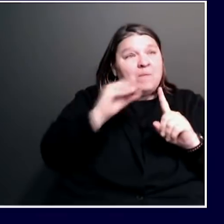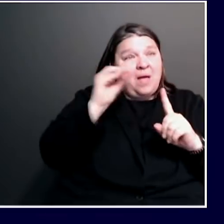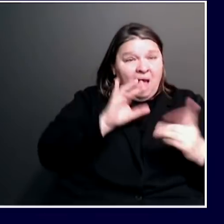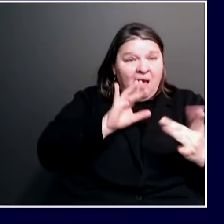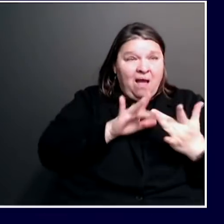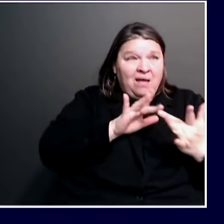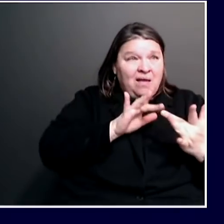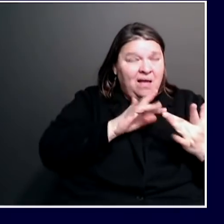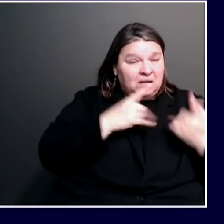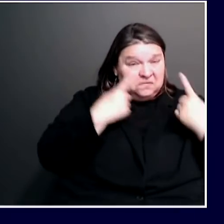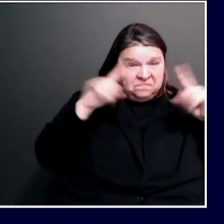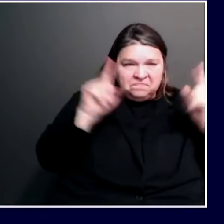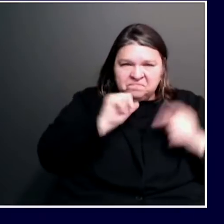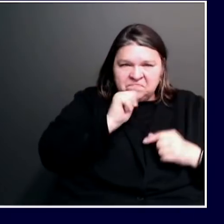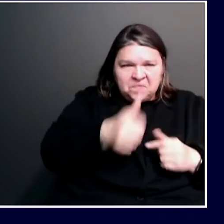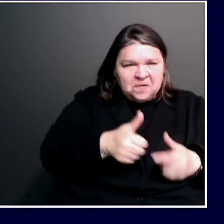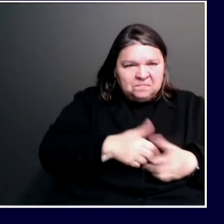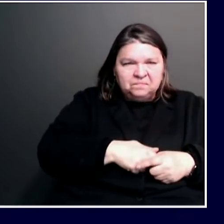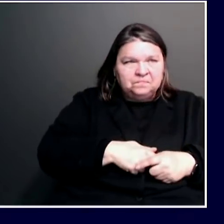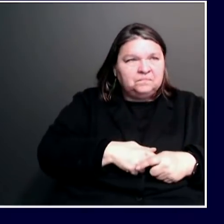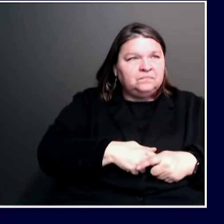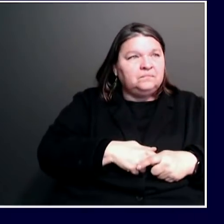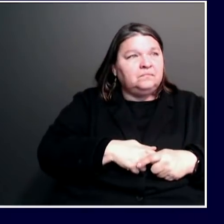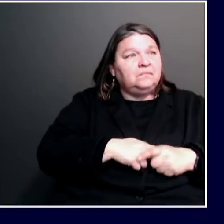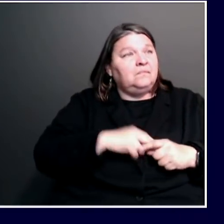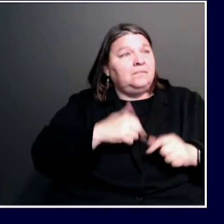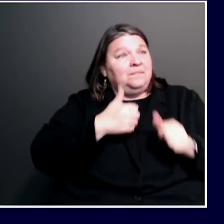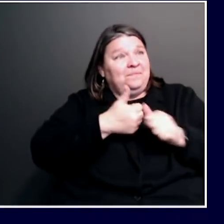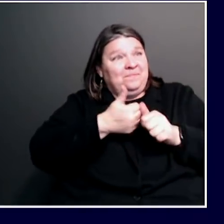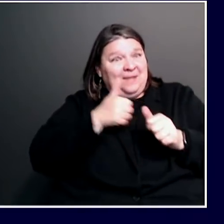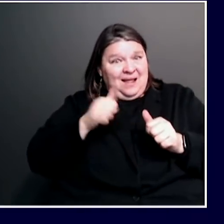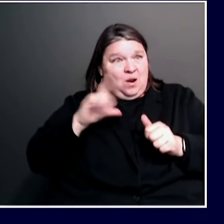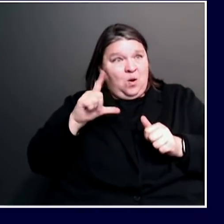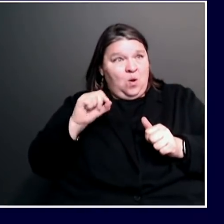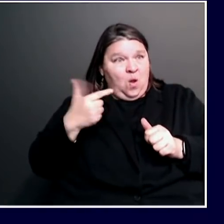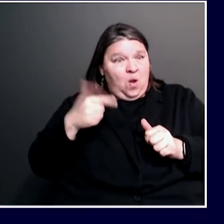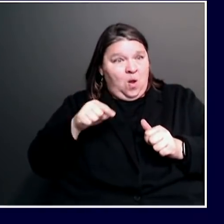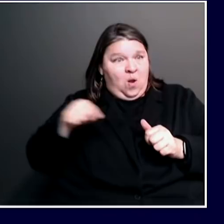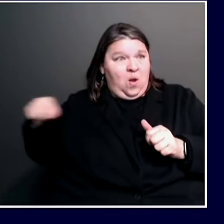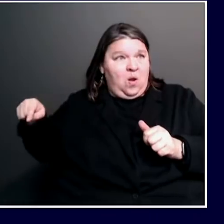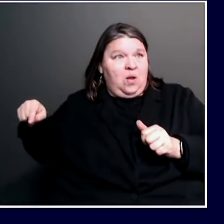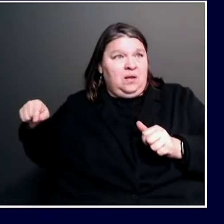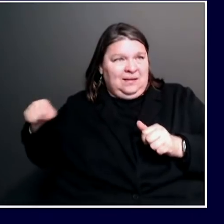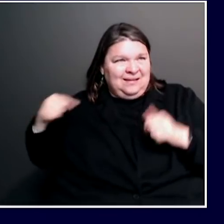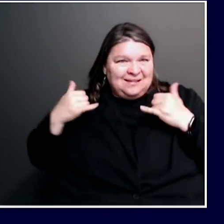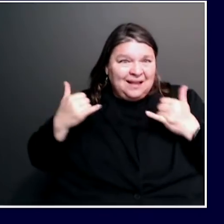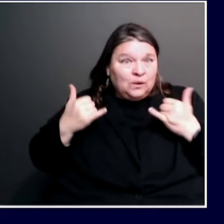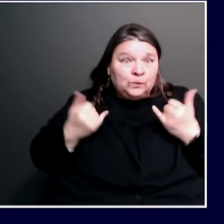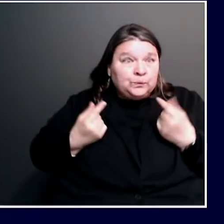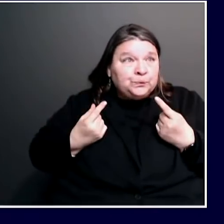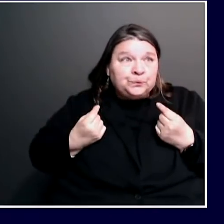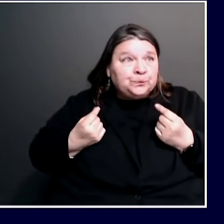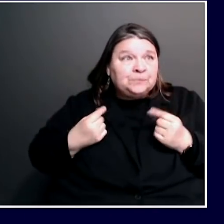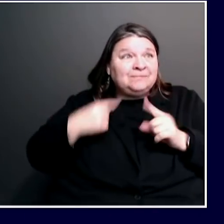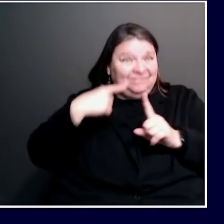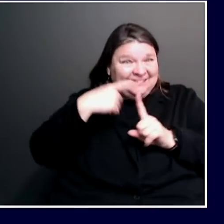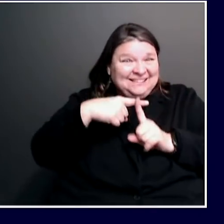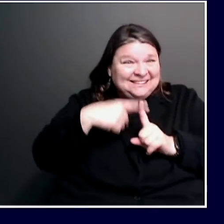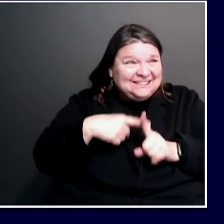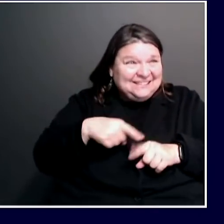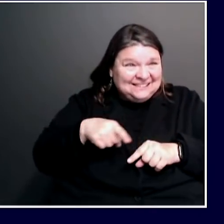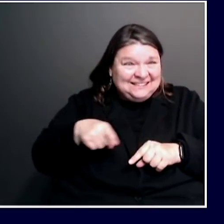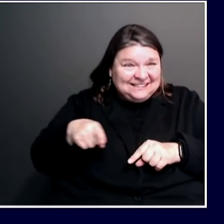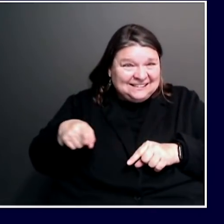is that the reduction of the backlog is effectively taking positive case results and converting them,